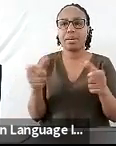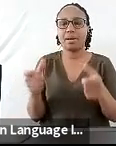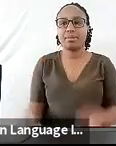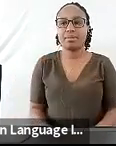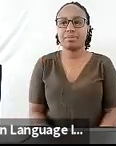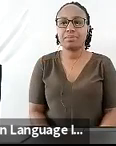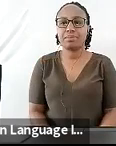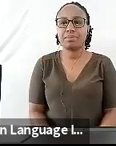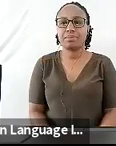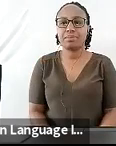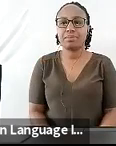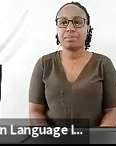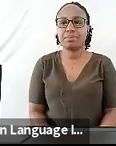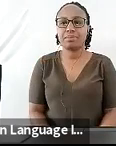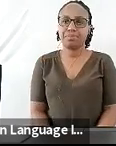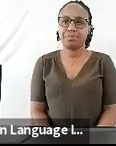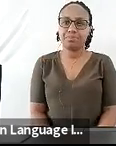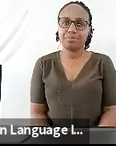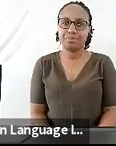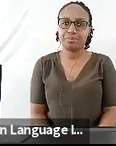I don't see anything yet on my end.